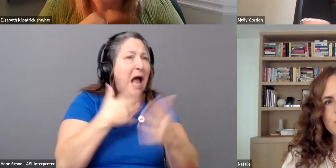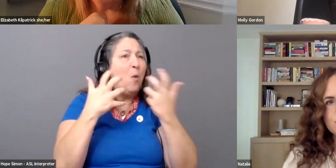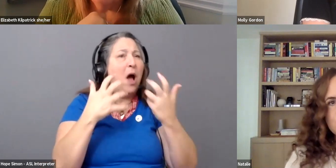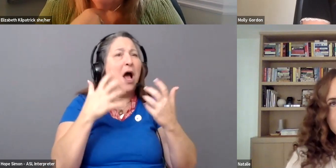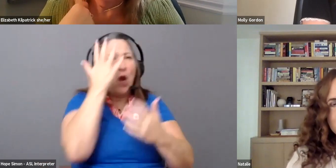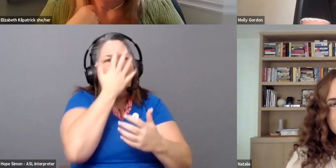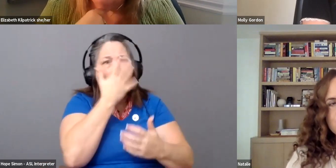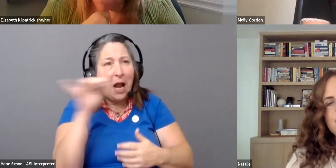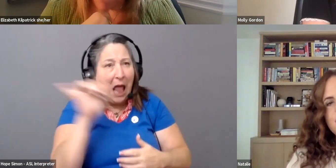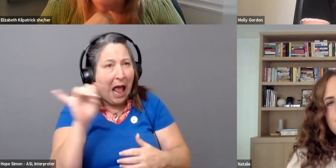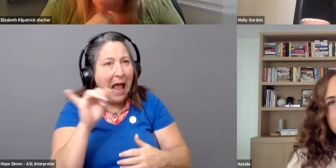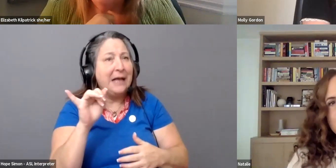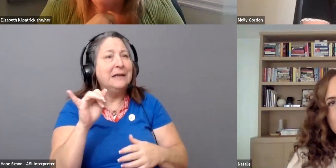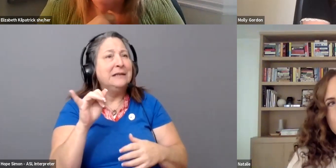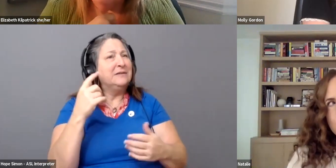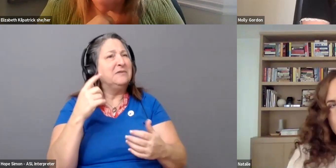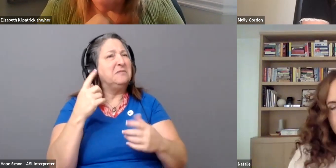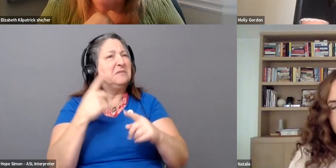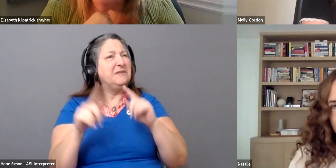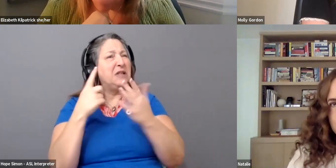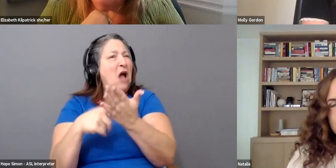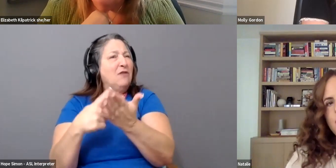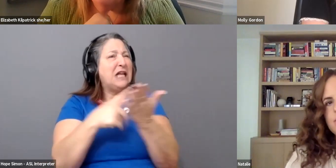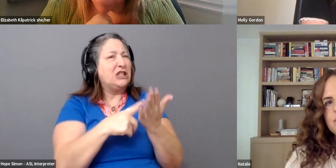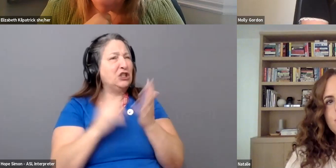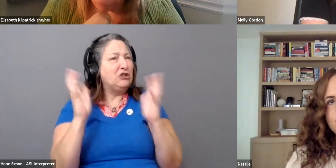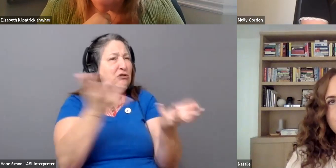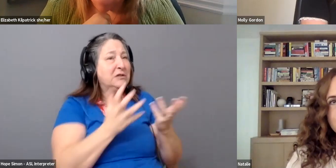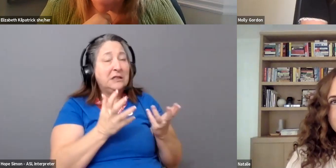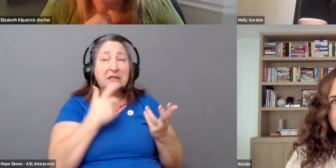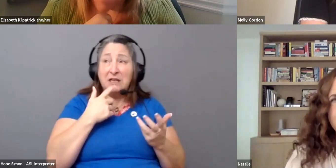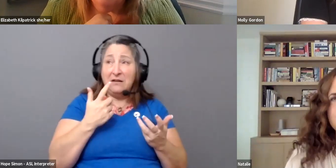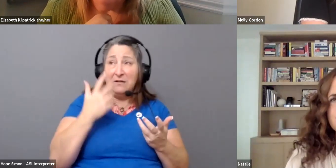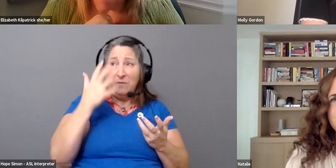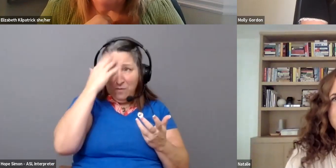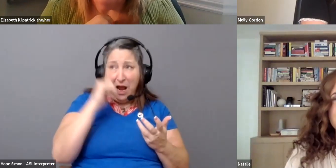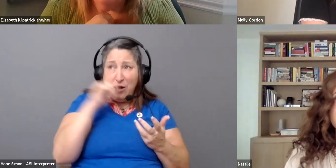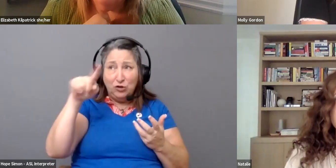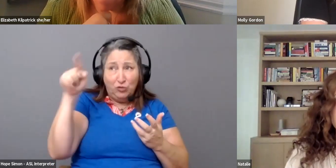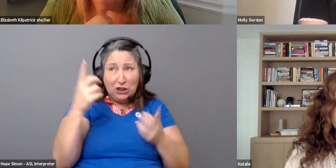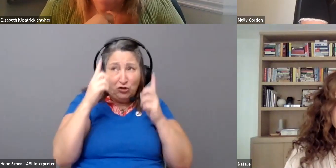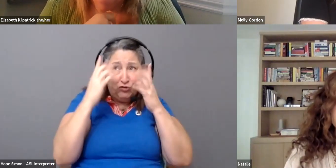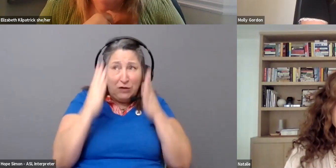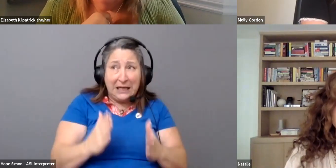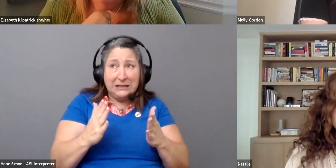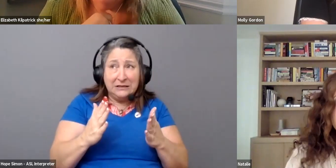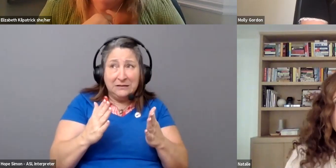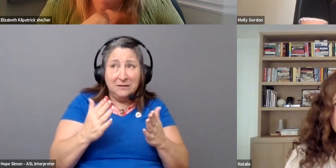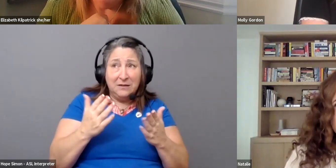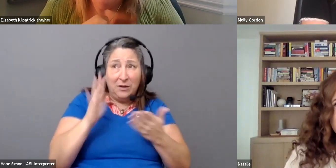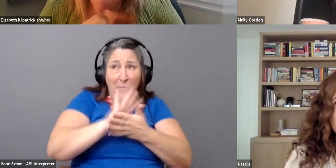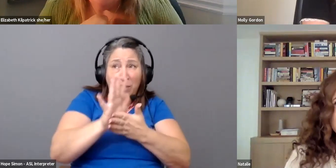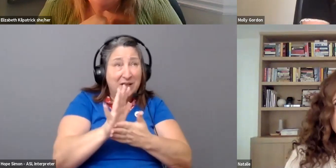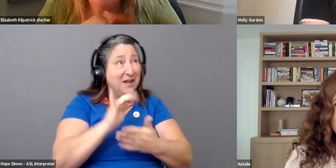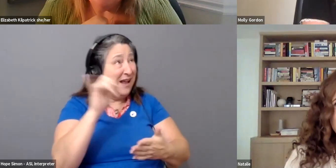naturally from producer conversations. And they said, well, why don't you direct the movie? And I was like, what do I have to do? Do I have to make a